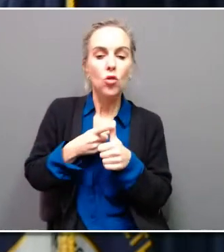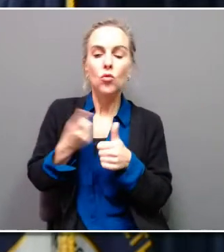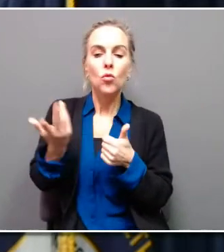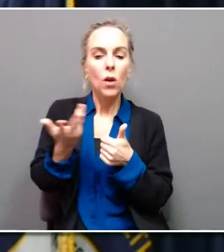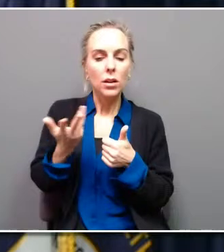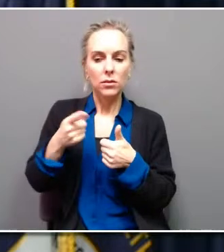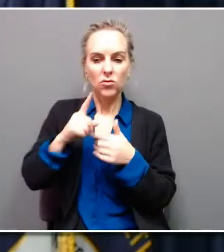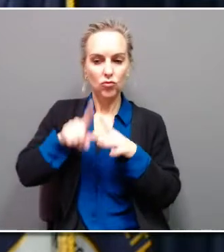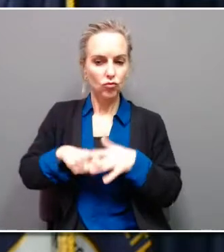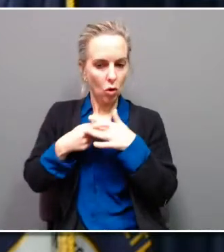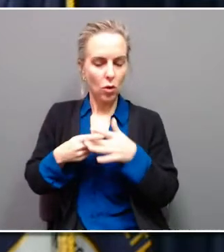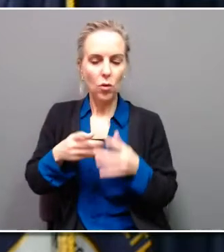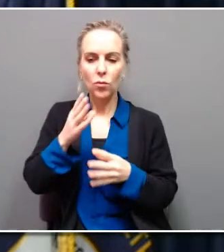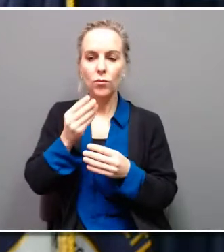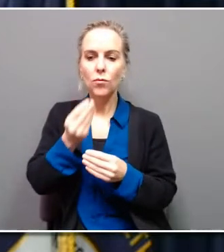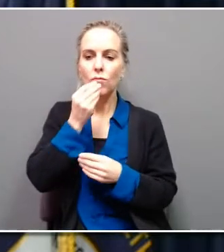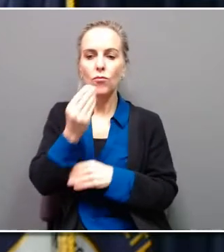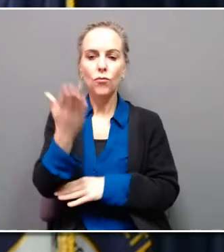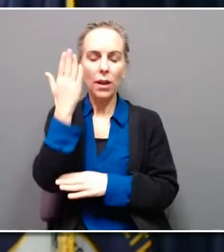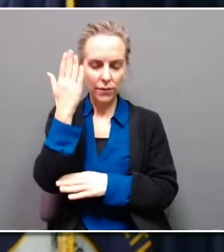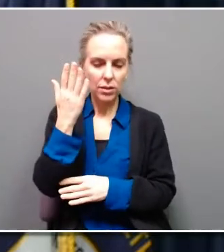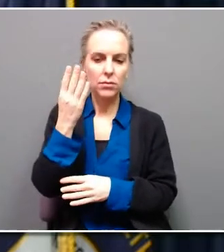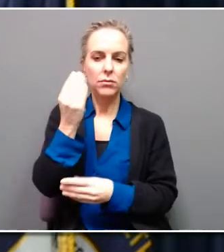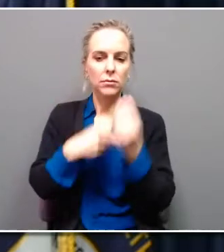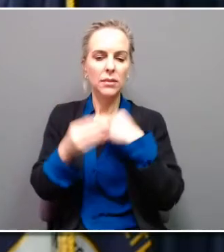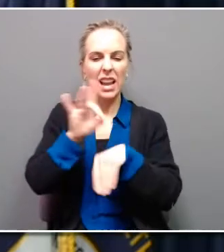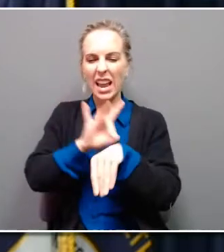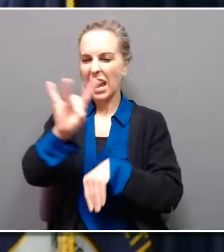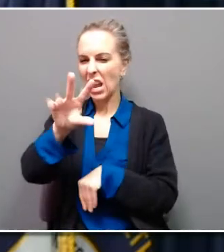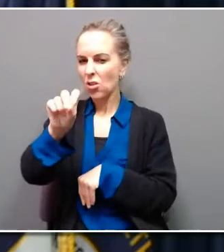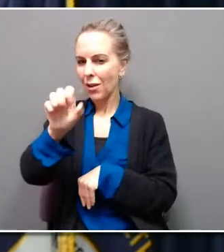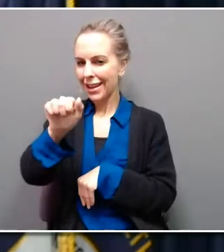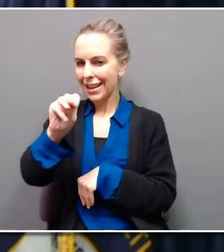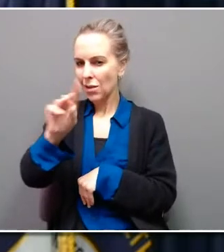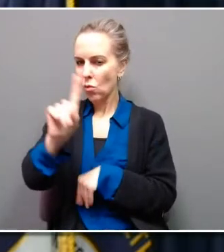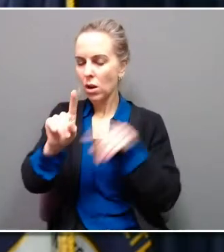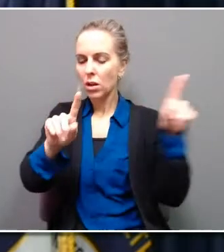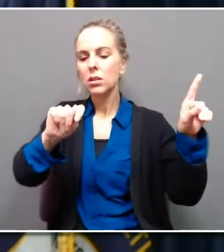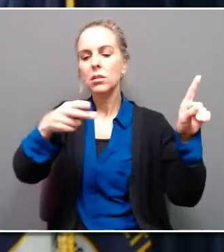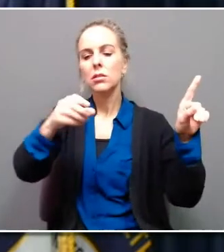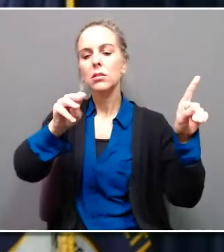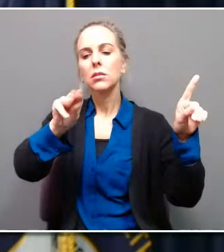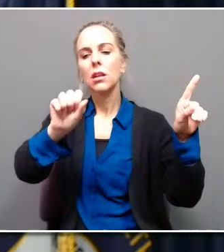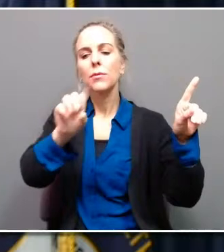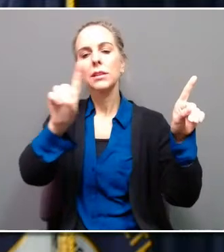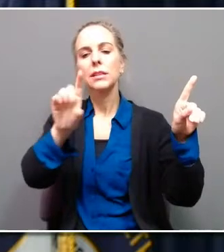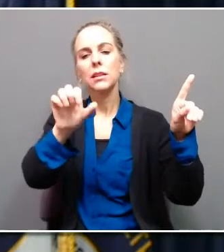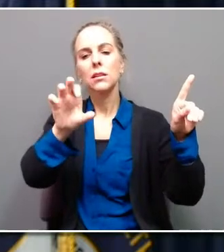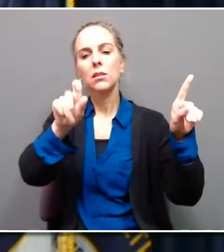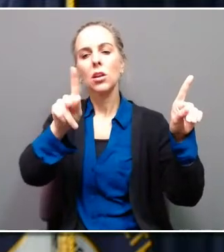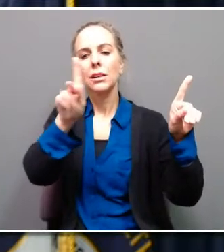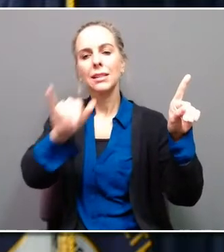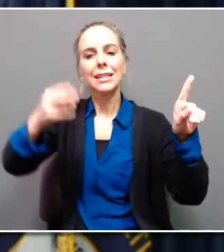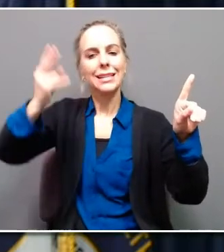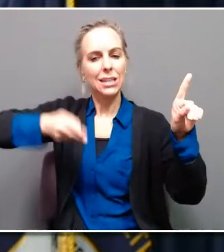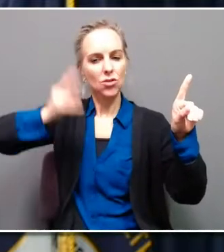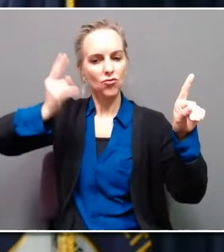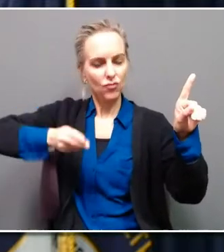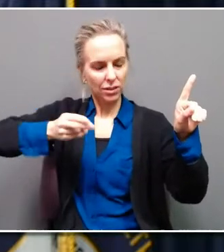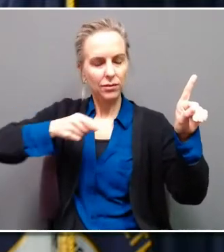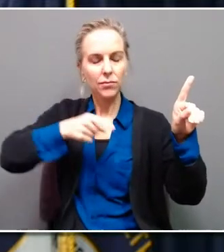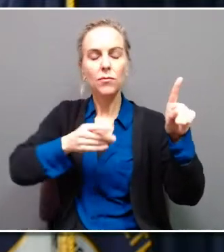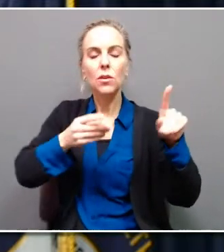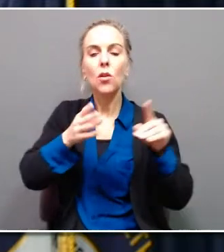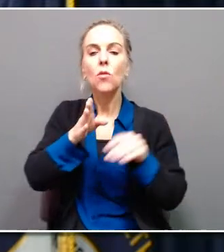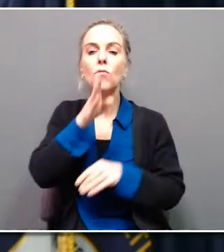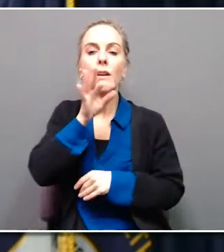breakfast reception taking place at 8:30 a.m. at the Thomas D. Clark Center for Kentucky History. The breakfast reception is hosted